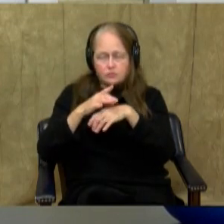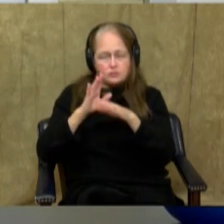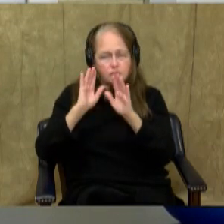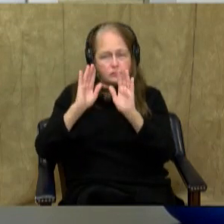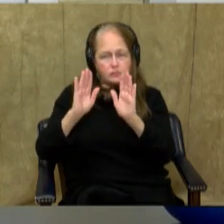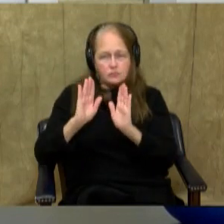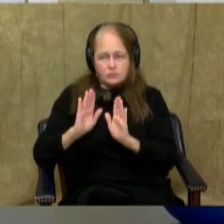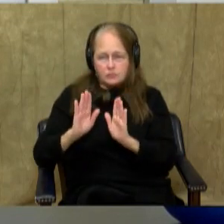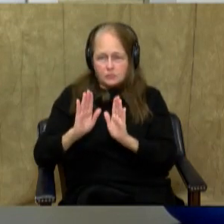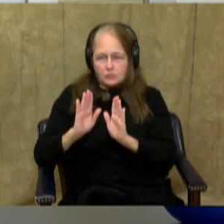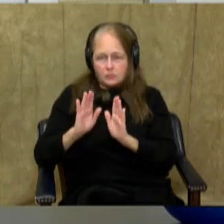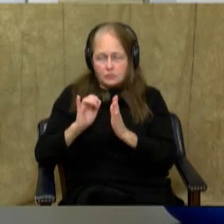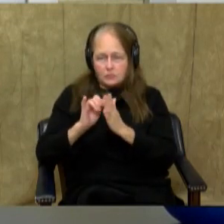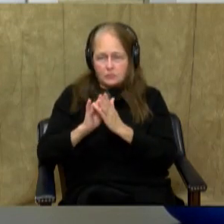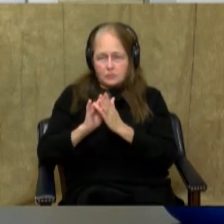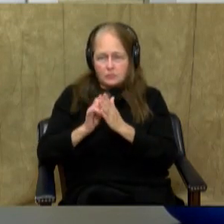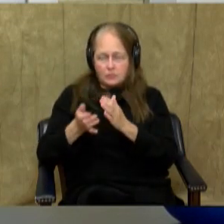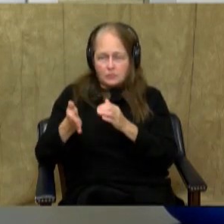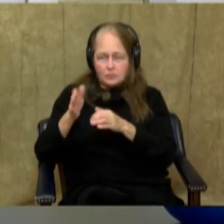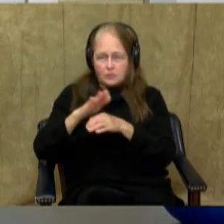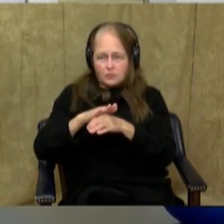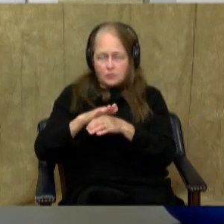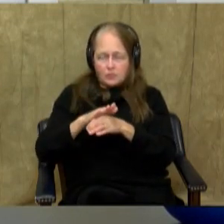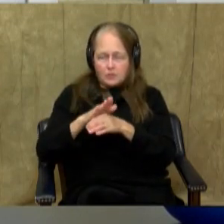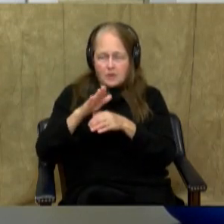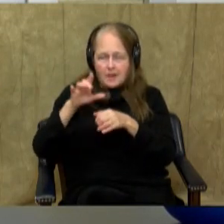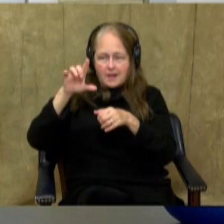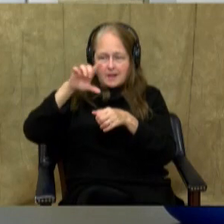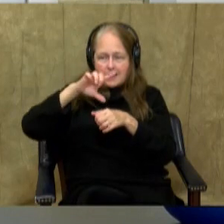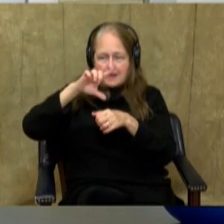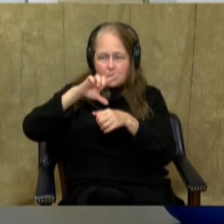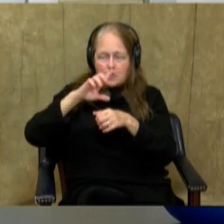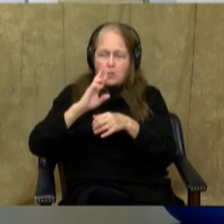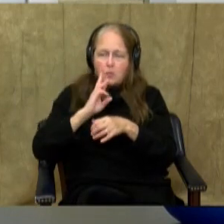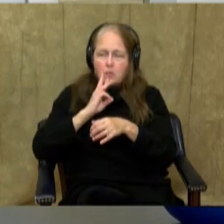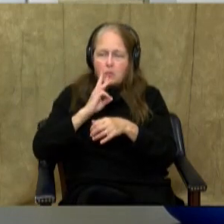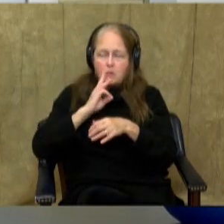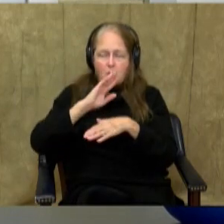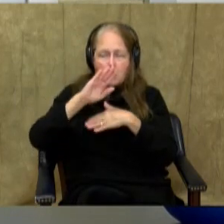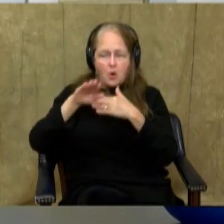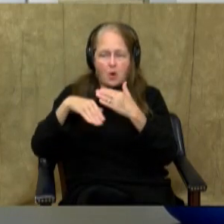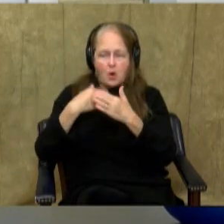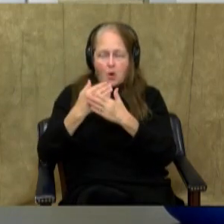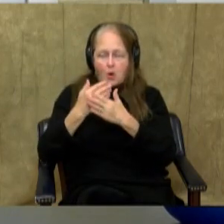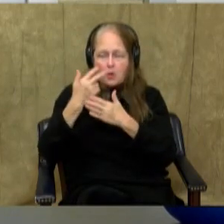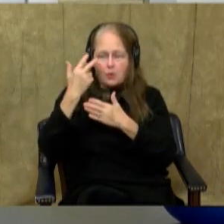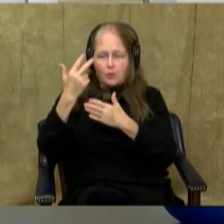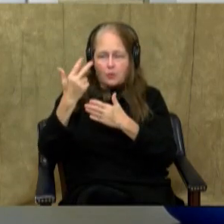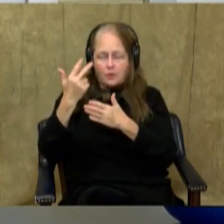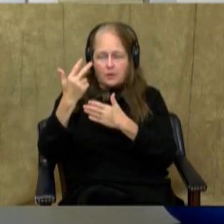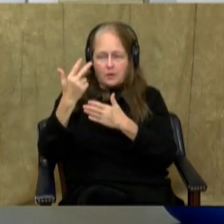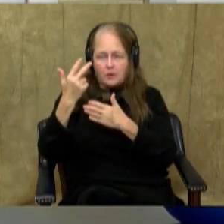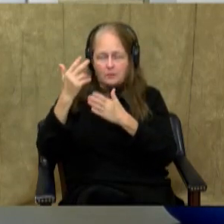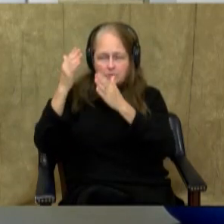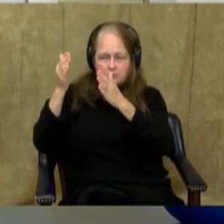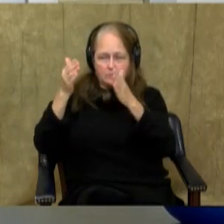unique is that it's covered in liquid water. Earth has water in all three states, and that really makes it unique and a